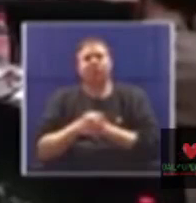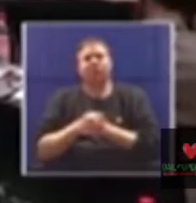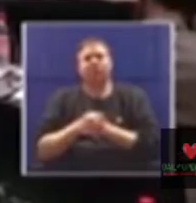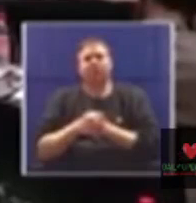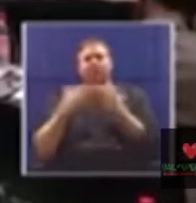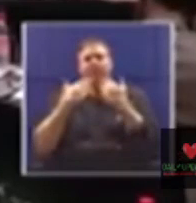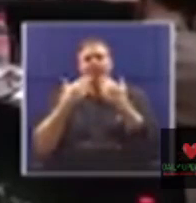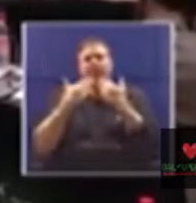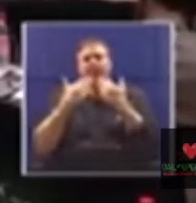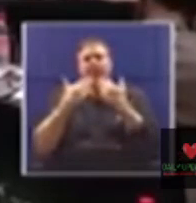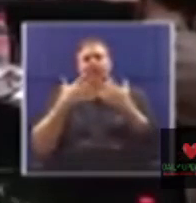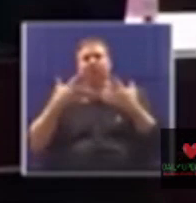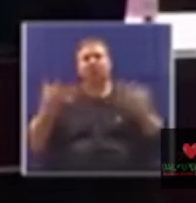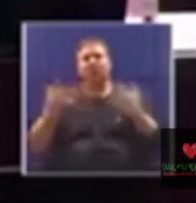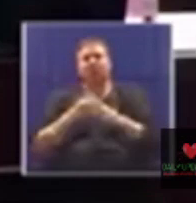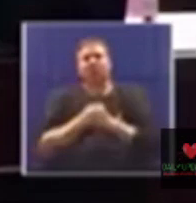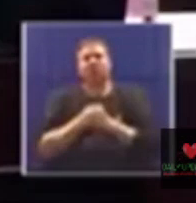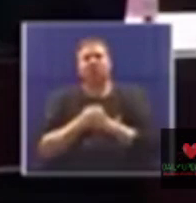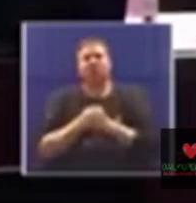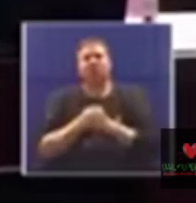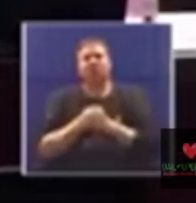Well, thank you very much,